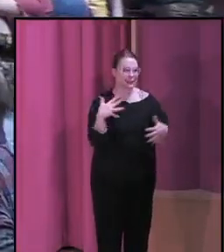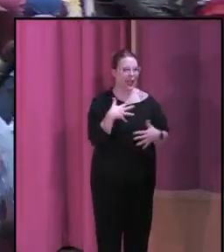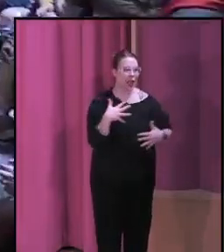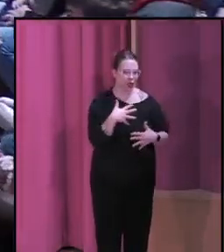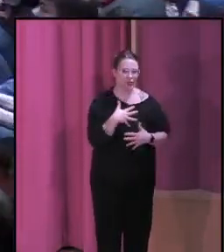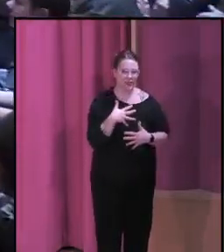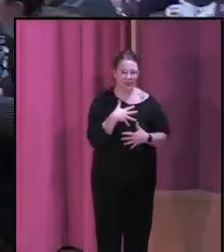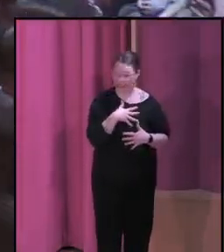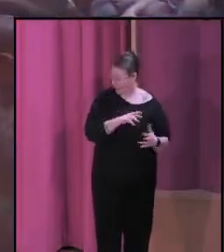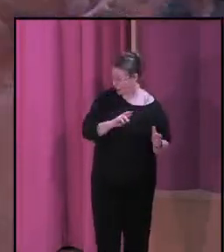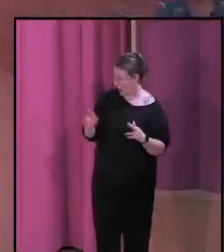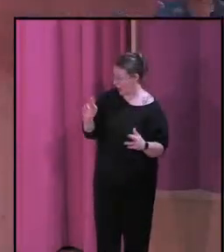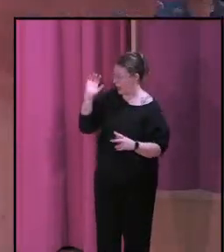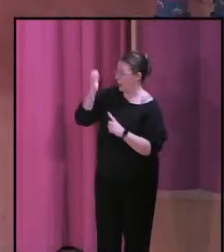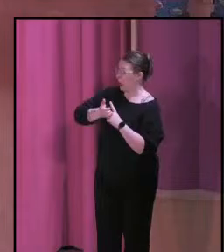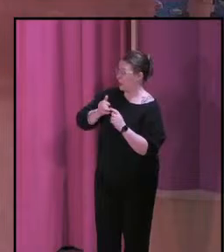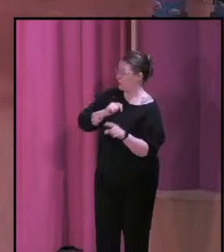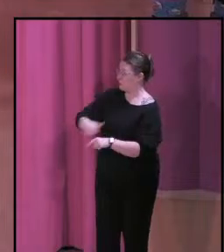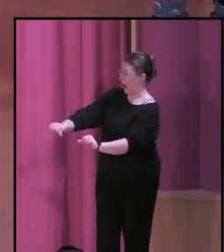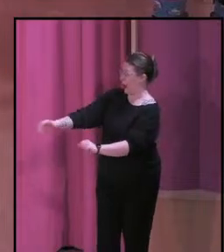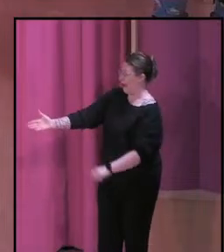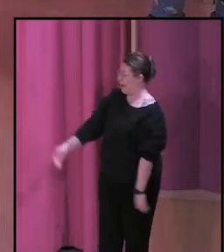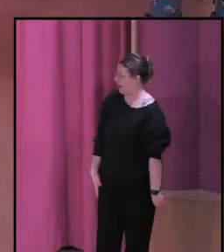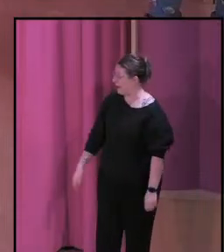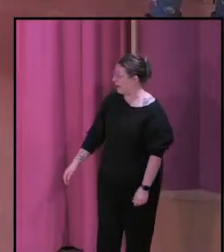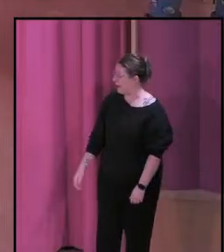Okay, you want to practice that once?